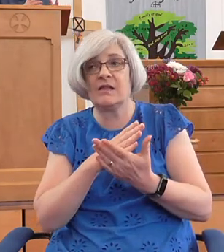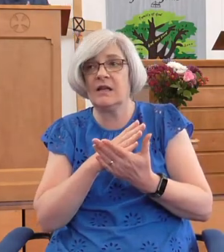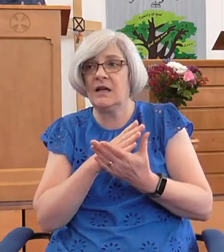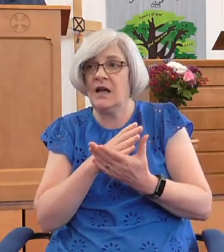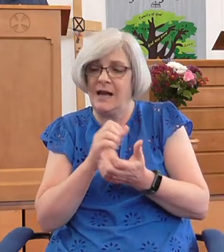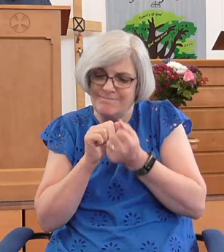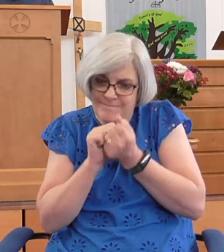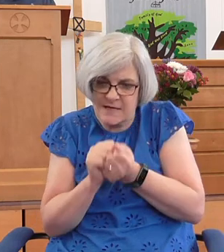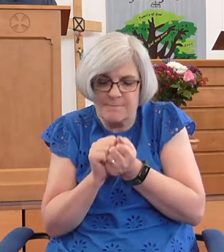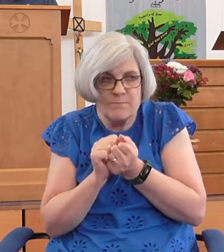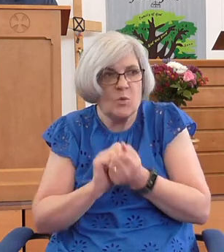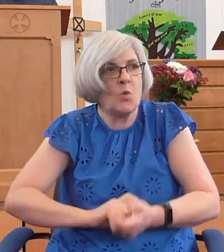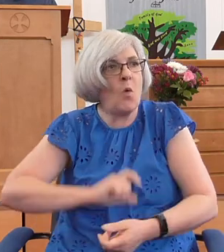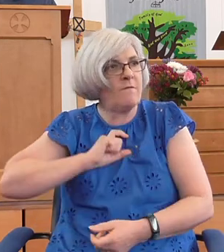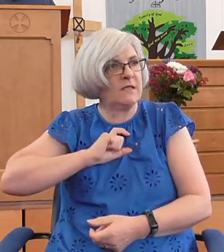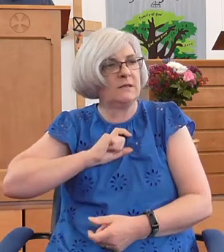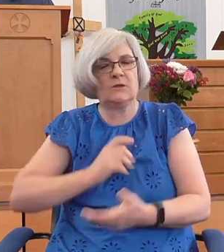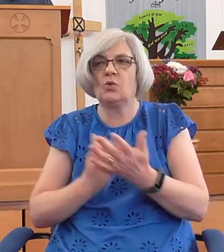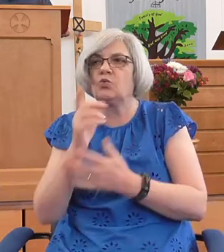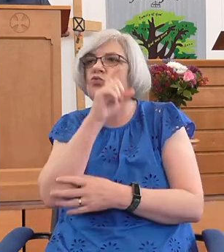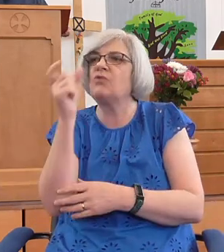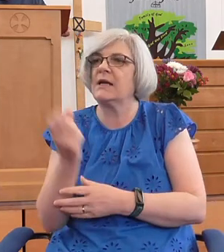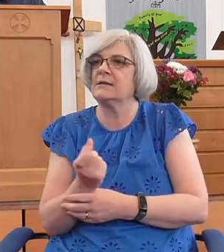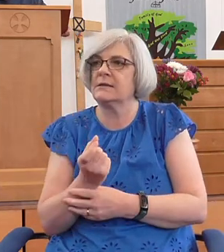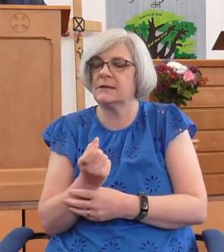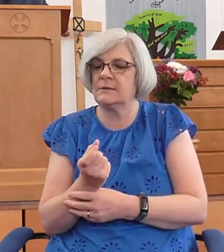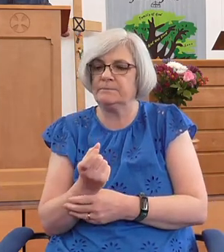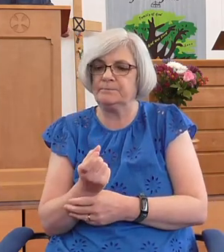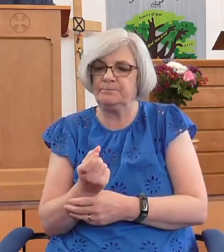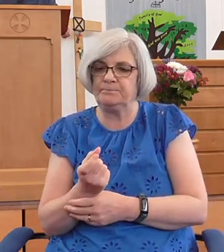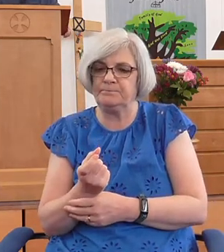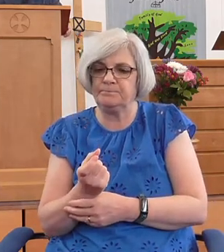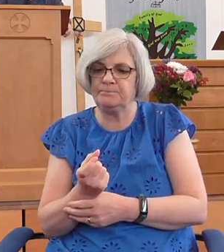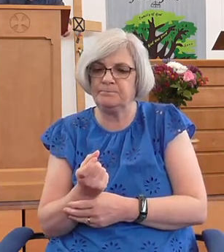our confidence in Christ.